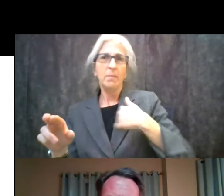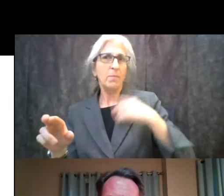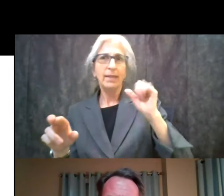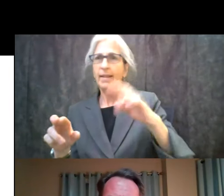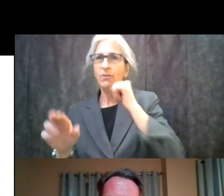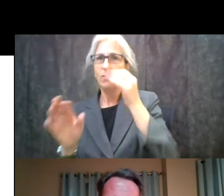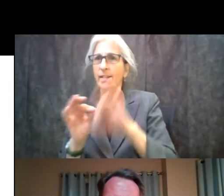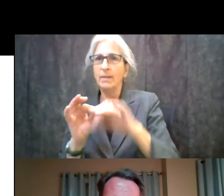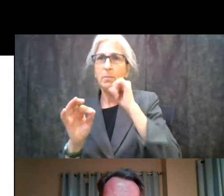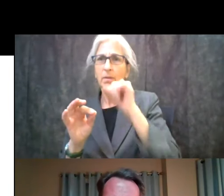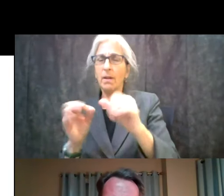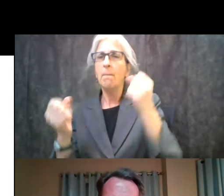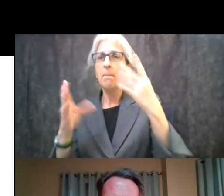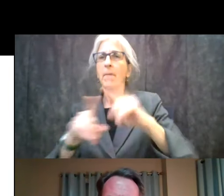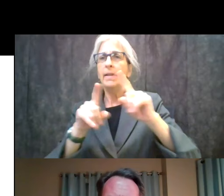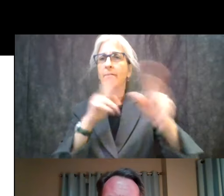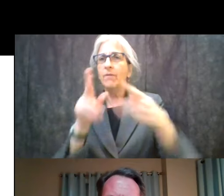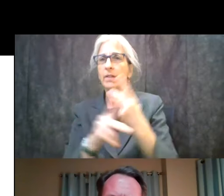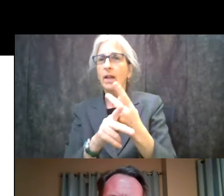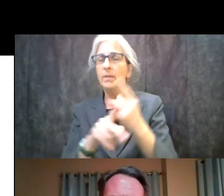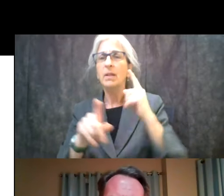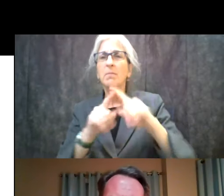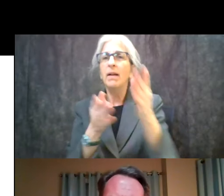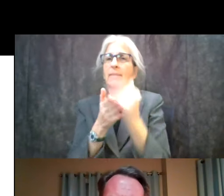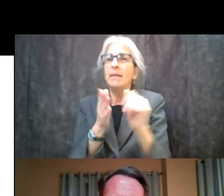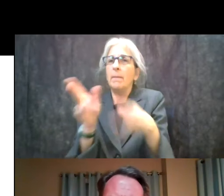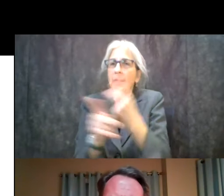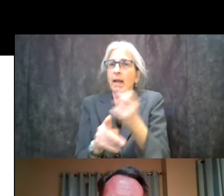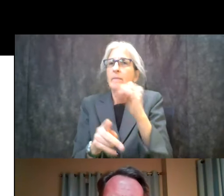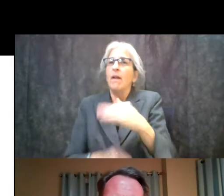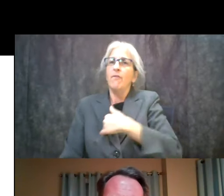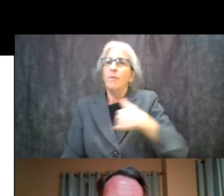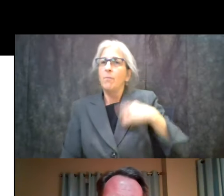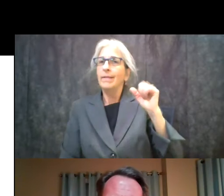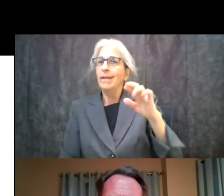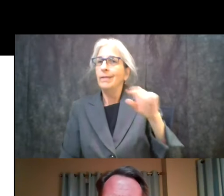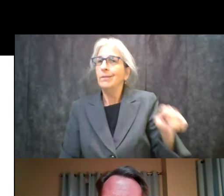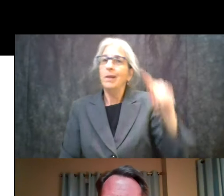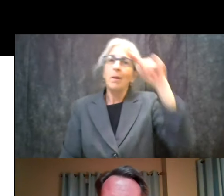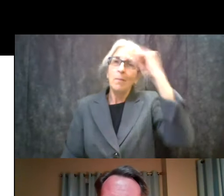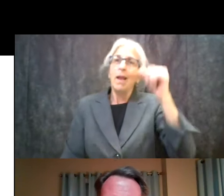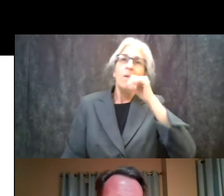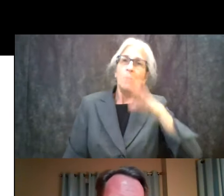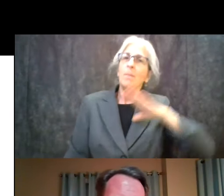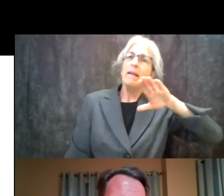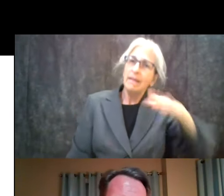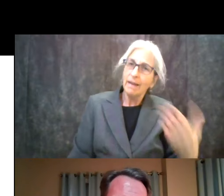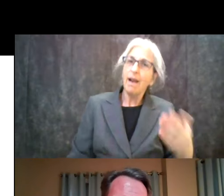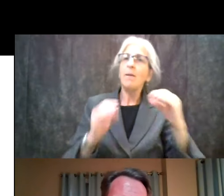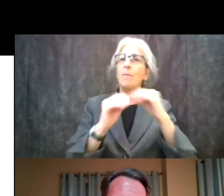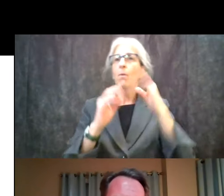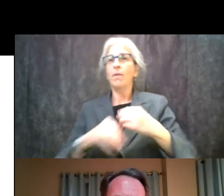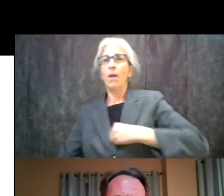types, but even within certain subtypes of breast cancer, African-American women do less well than white women. And so understanding that is an important